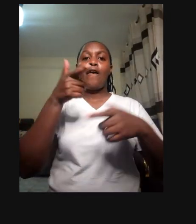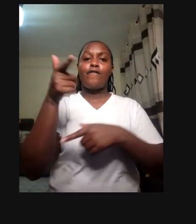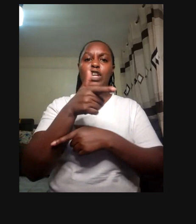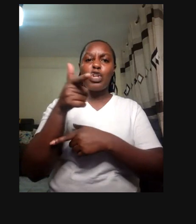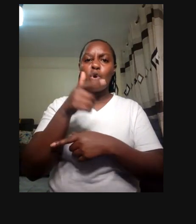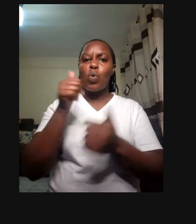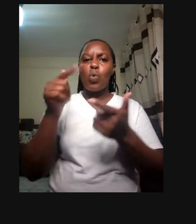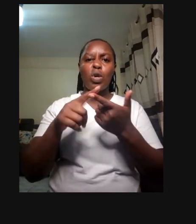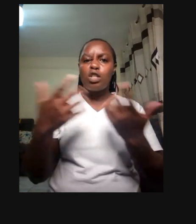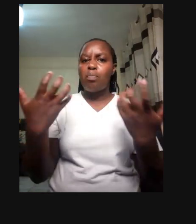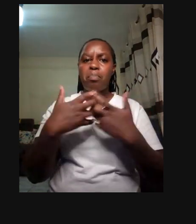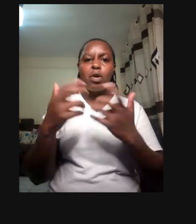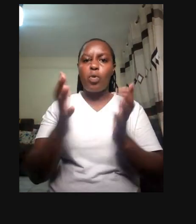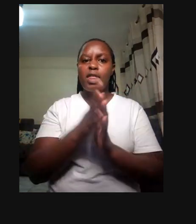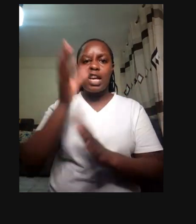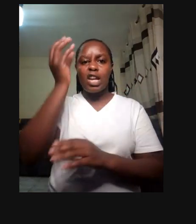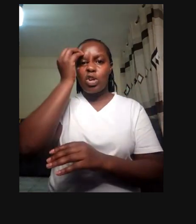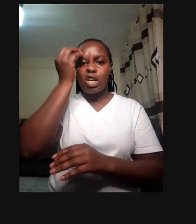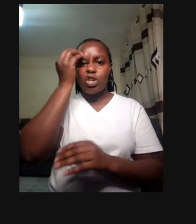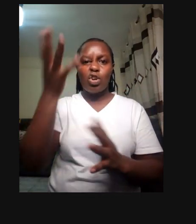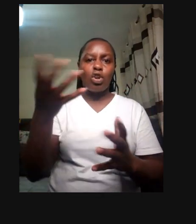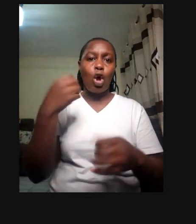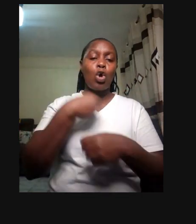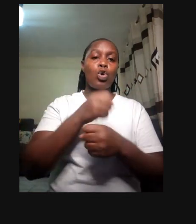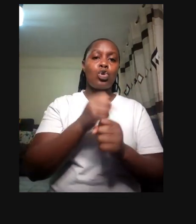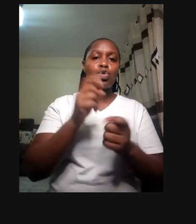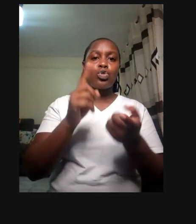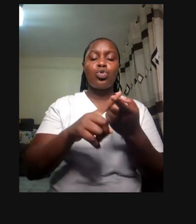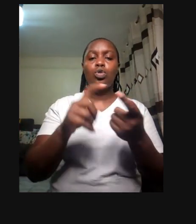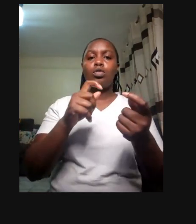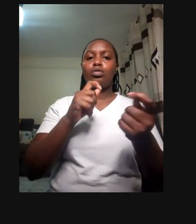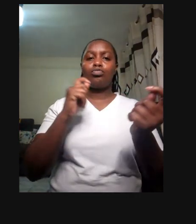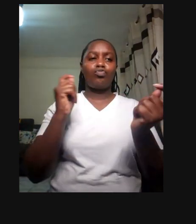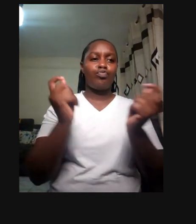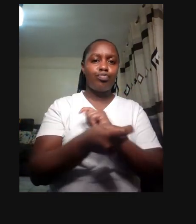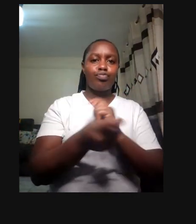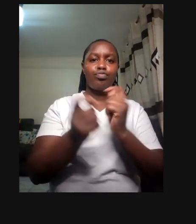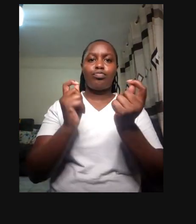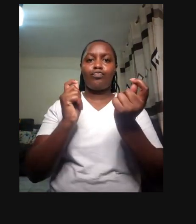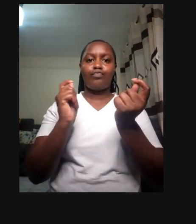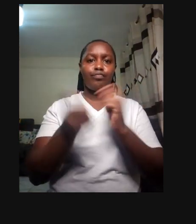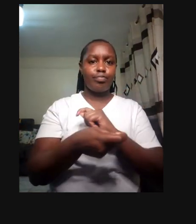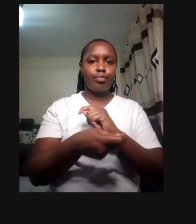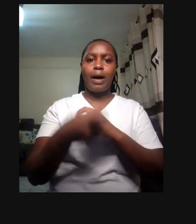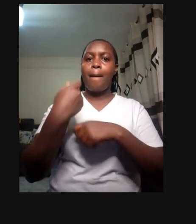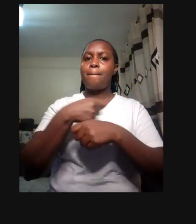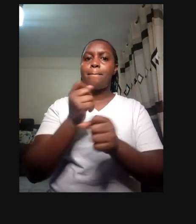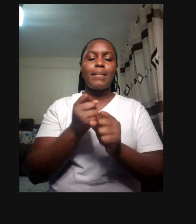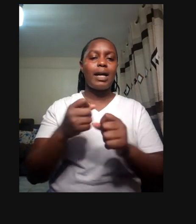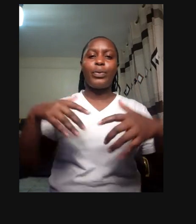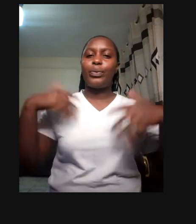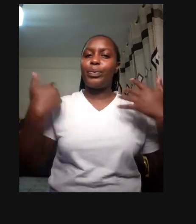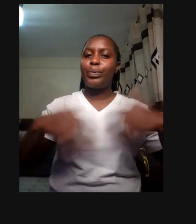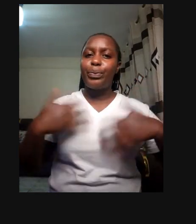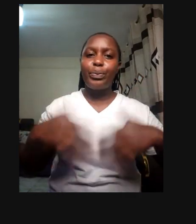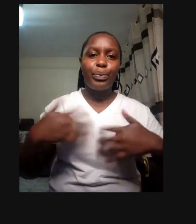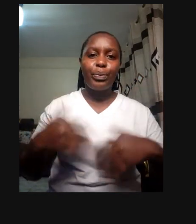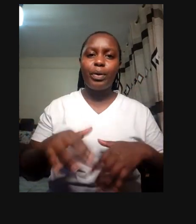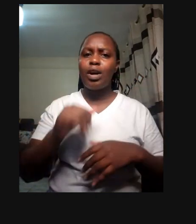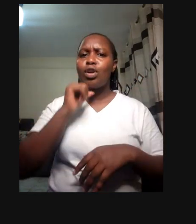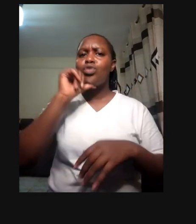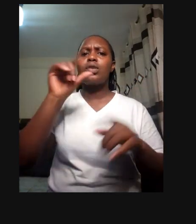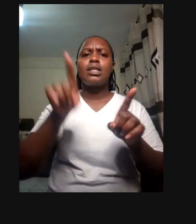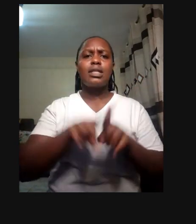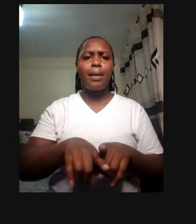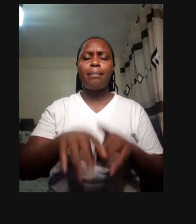transitions, all those things. So mix your content so that it's not like It's not all like school and everything. It's